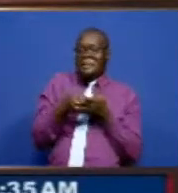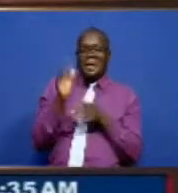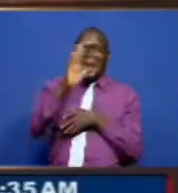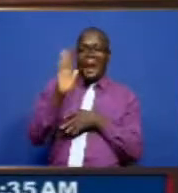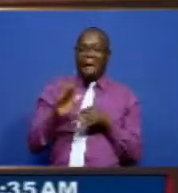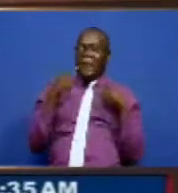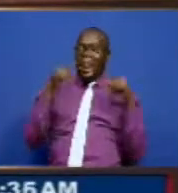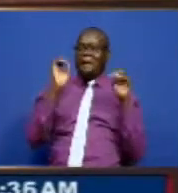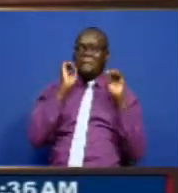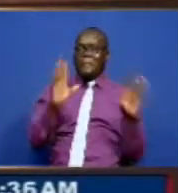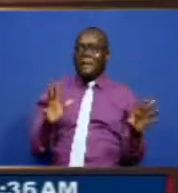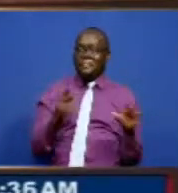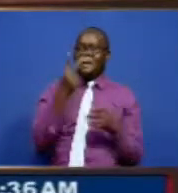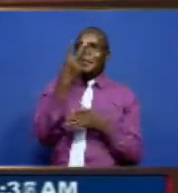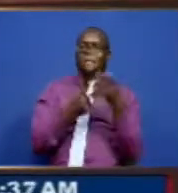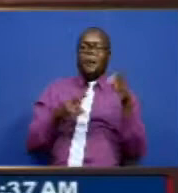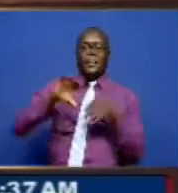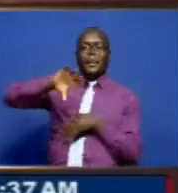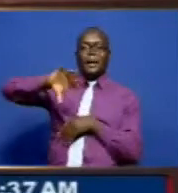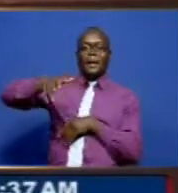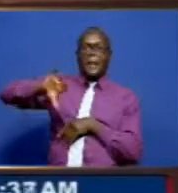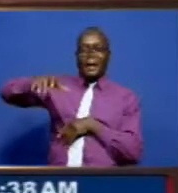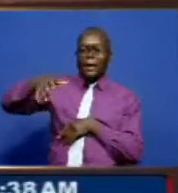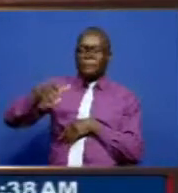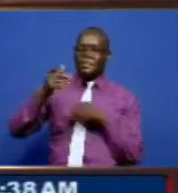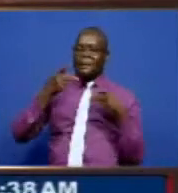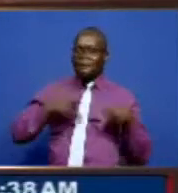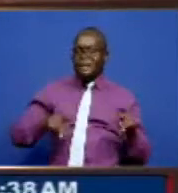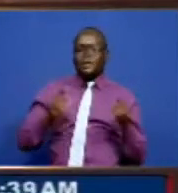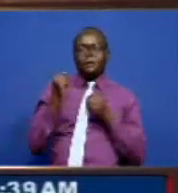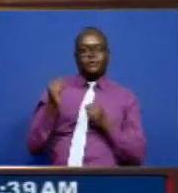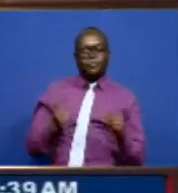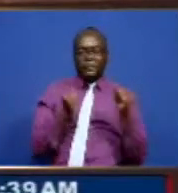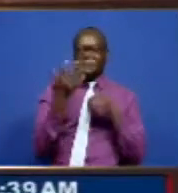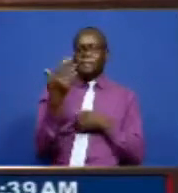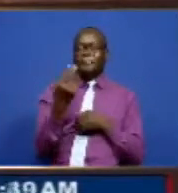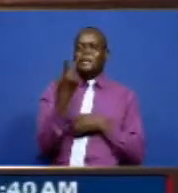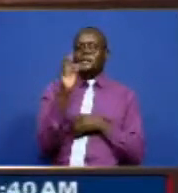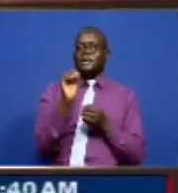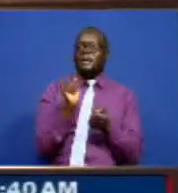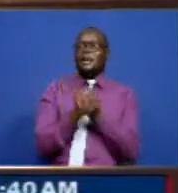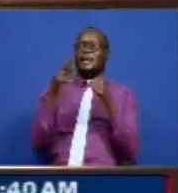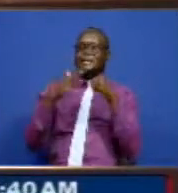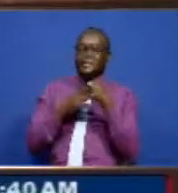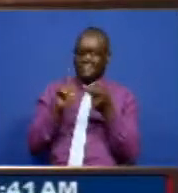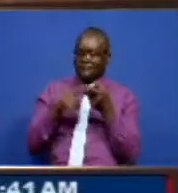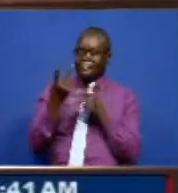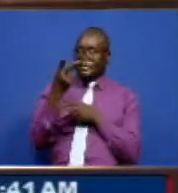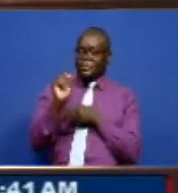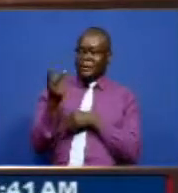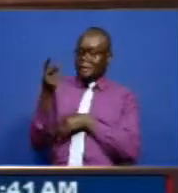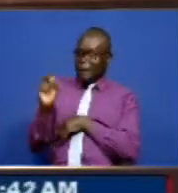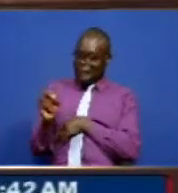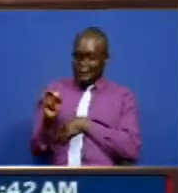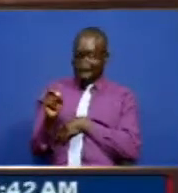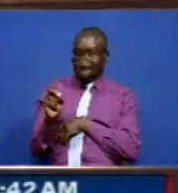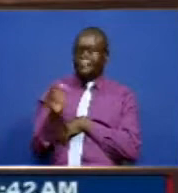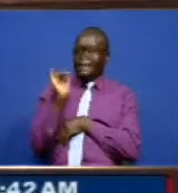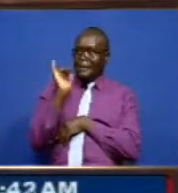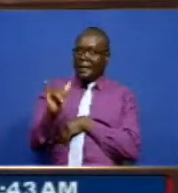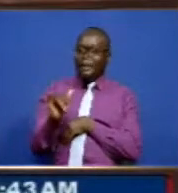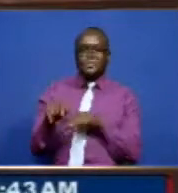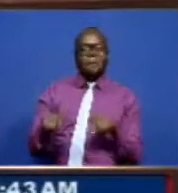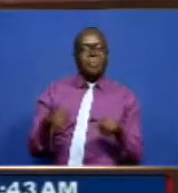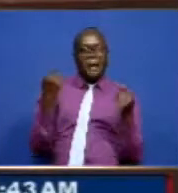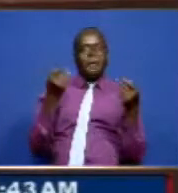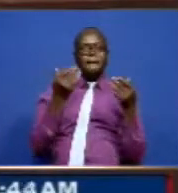disclosed both in the County Fiscal Strategy Paper 2019 and 2020, thus